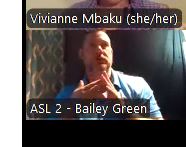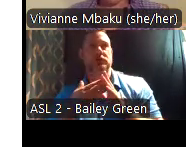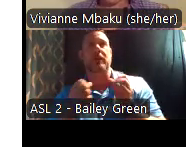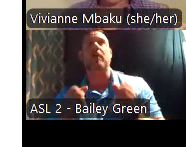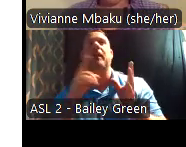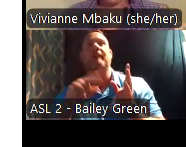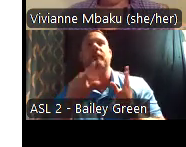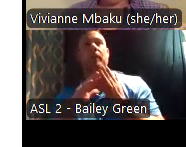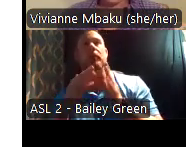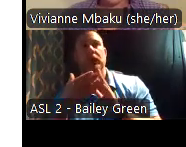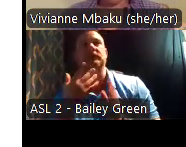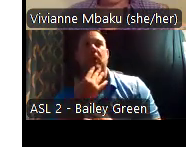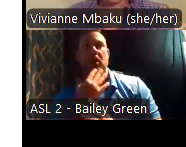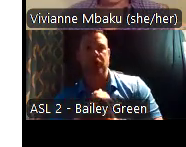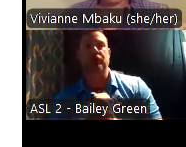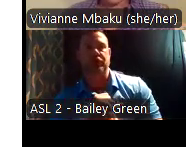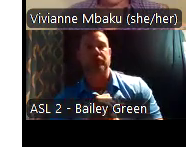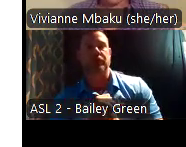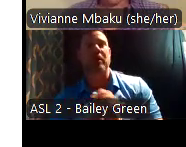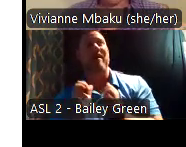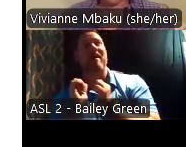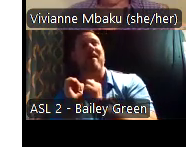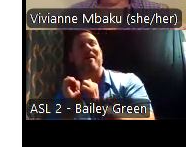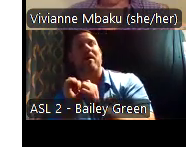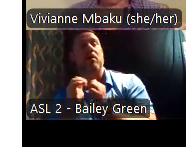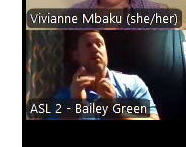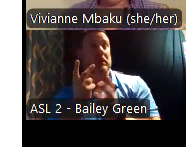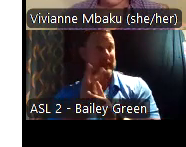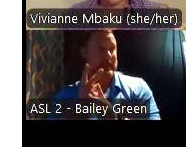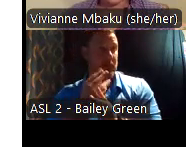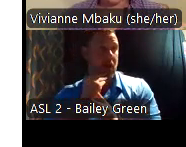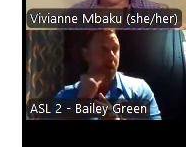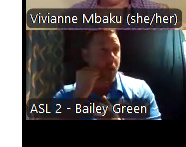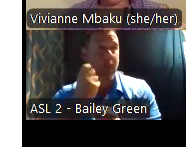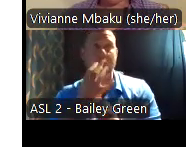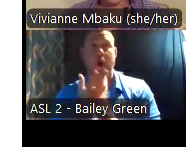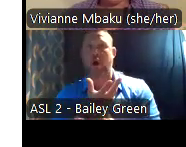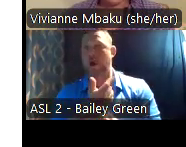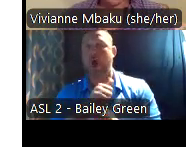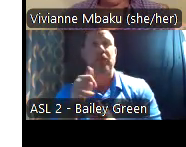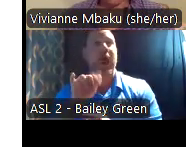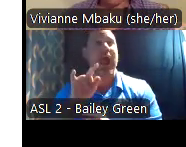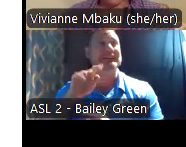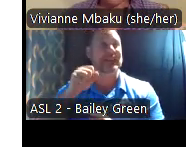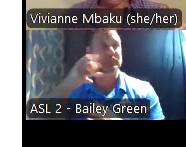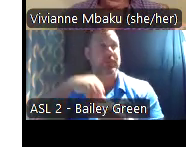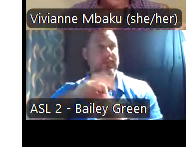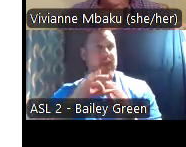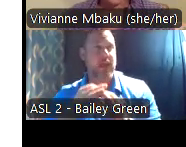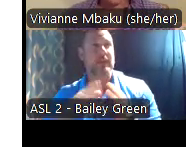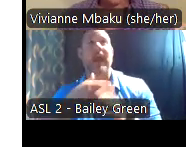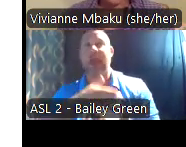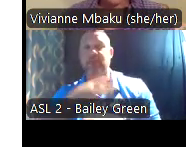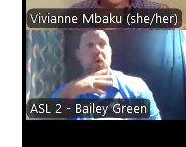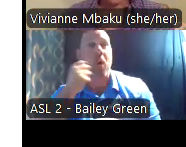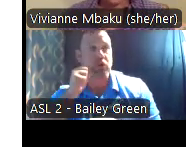communities are communities of color, and how keeping a home or other assets within a family after an older adult